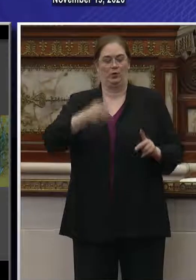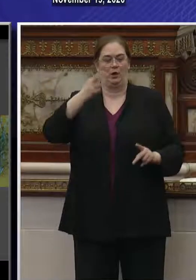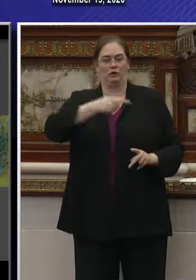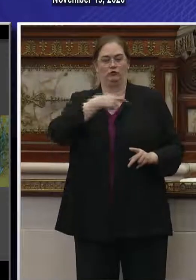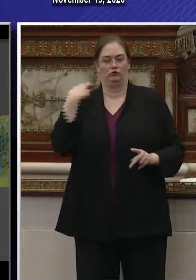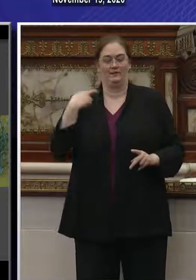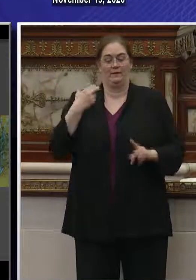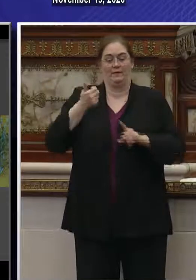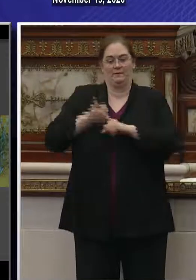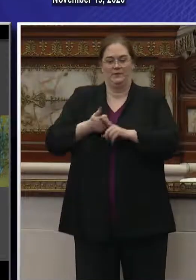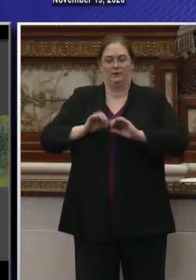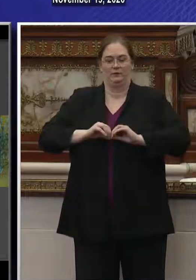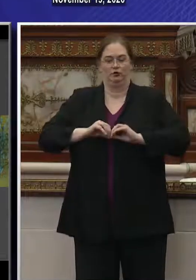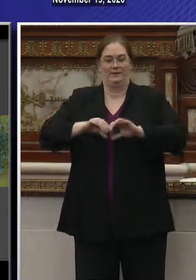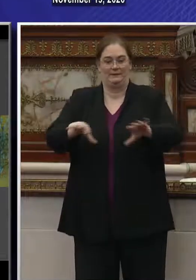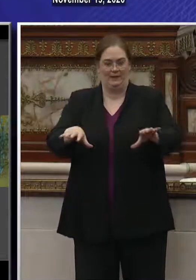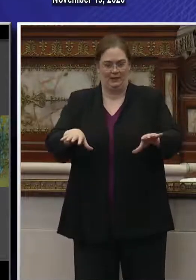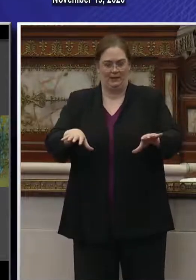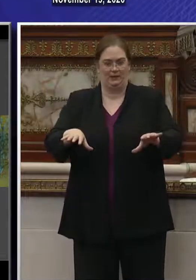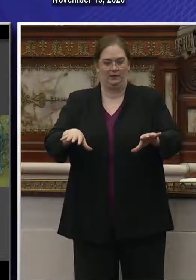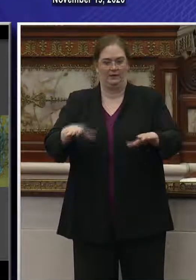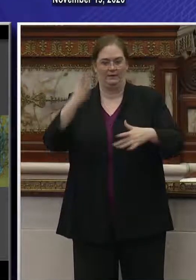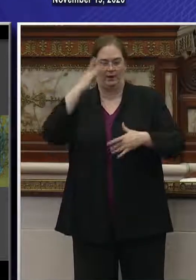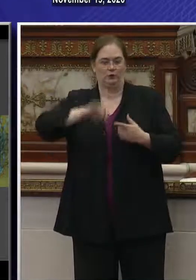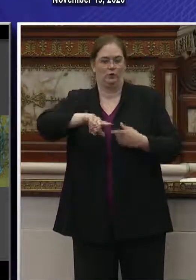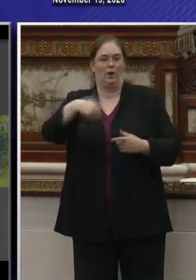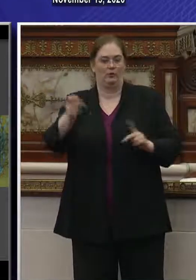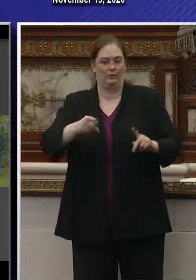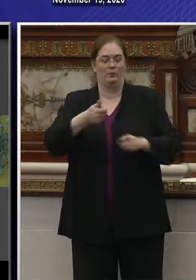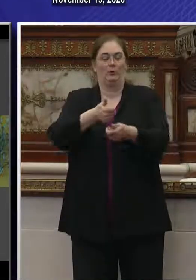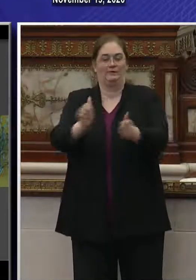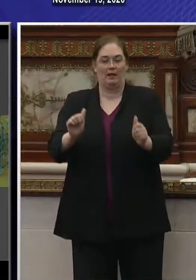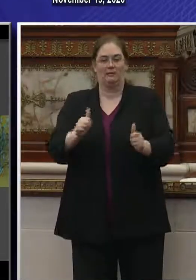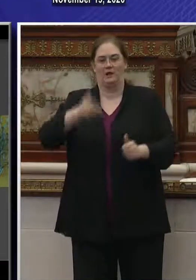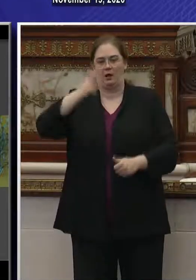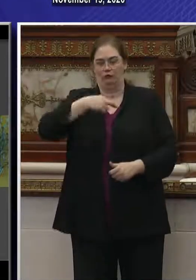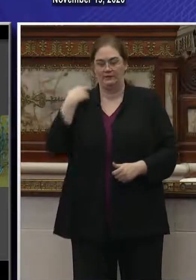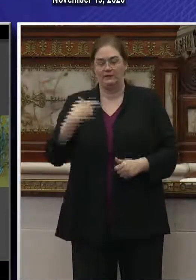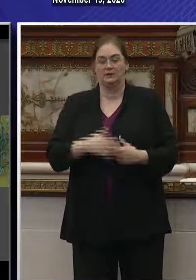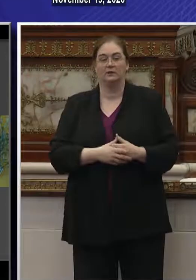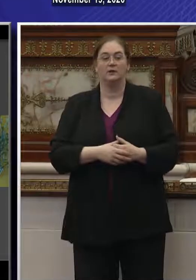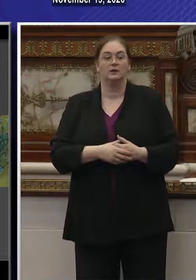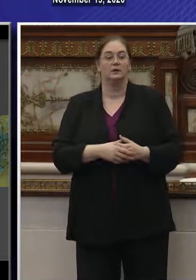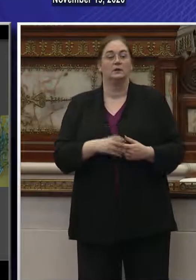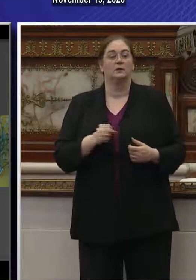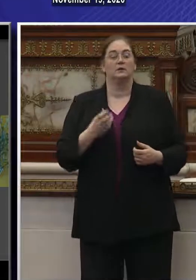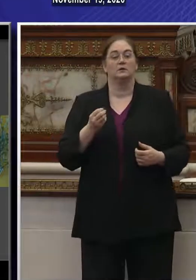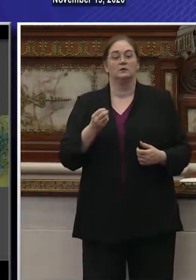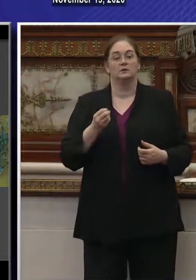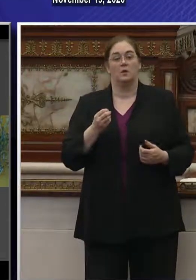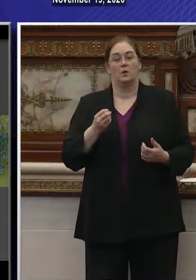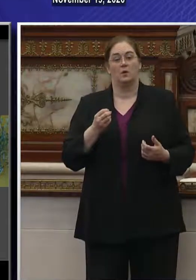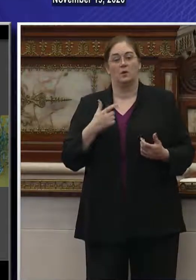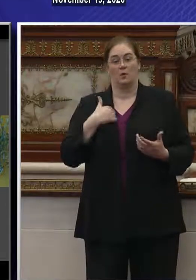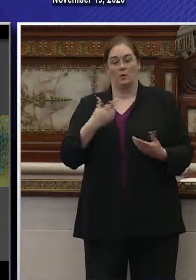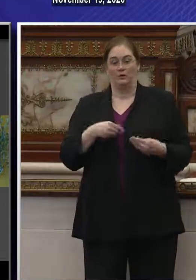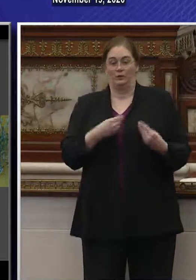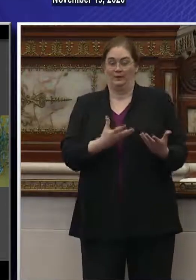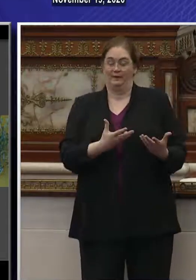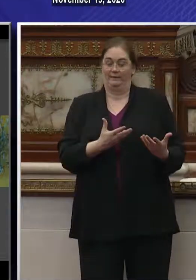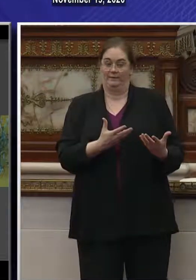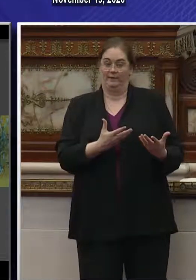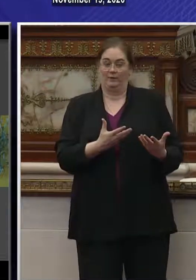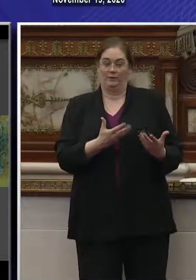of transmitting it to others who would be high risk. So on the one hand, we want to administer it